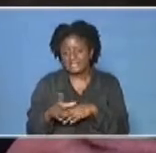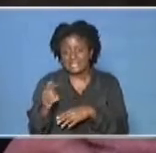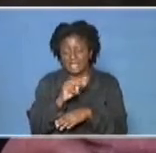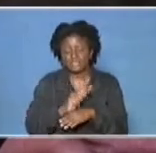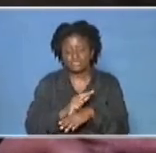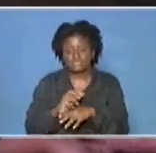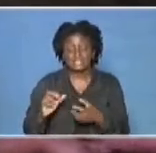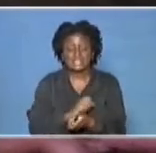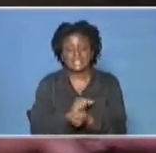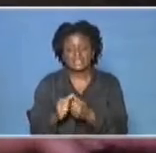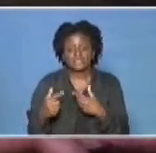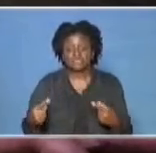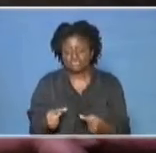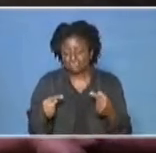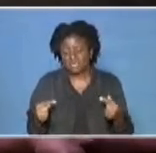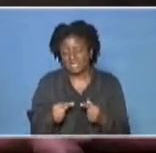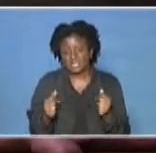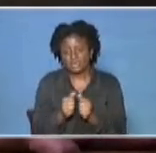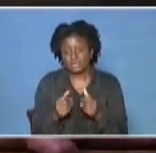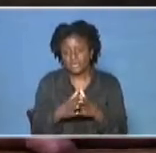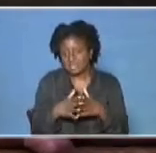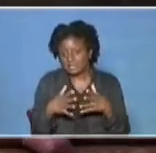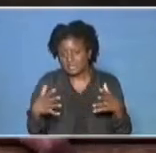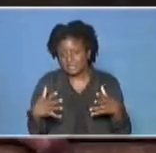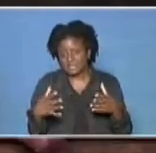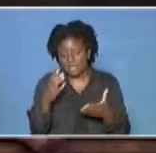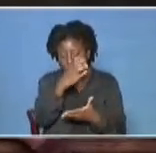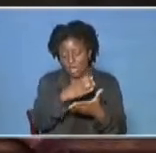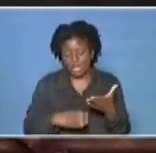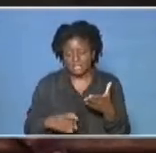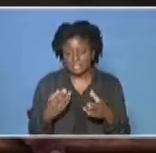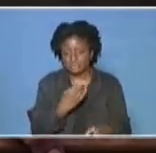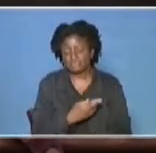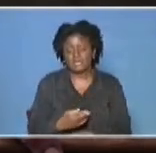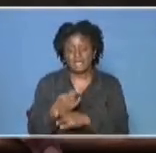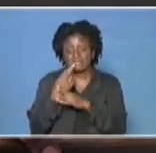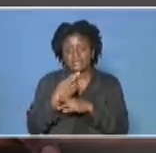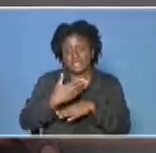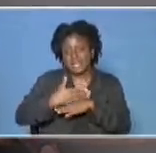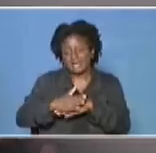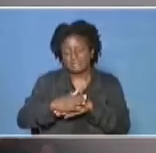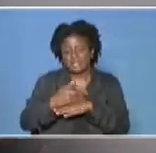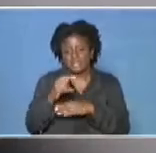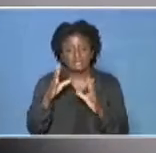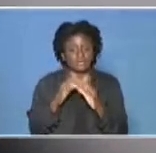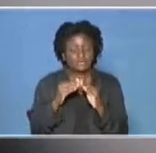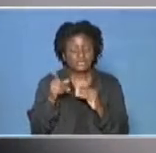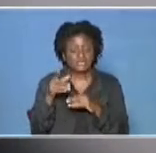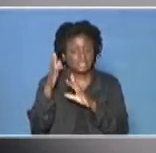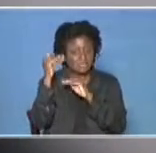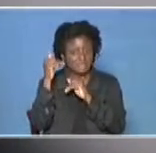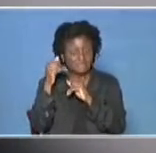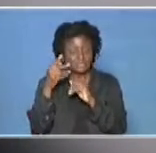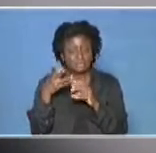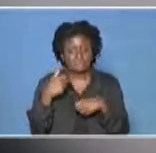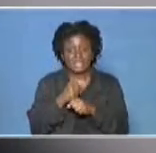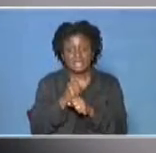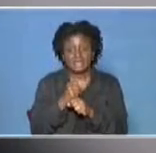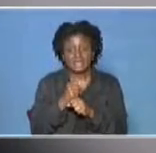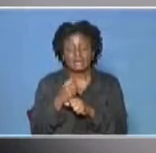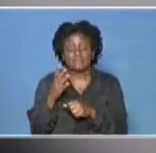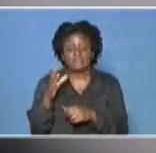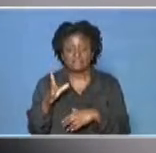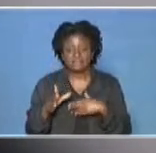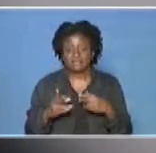with exorbitant borrowing cost of recovery. Following the CARICOM conference, it's expected the Secretary General will make an official visit to